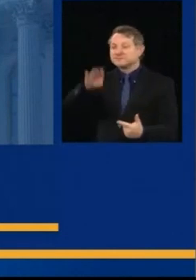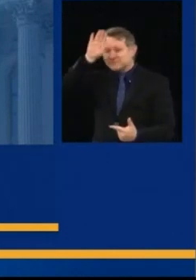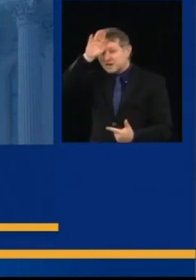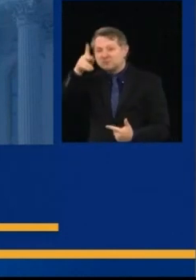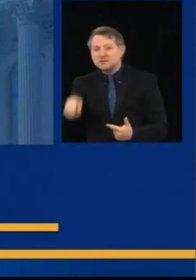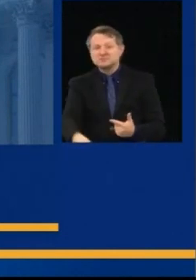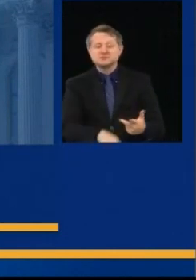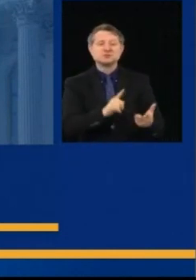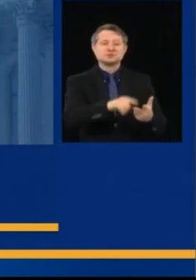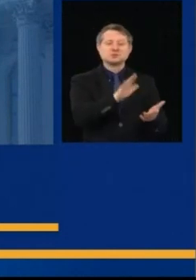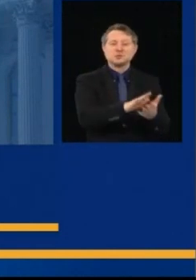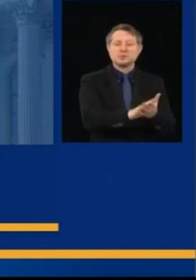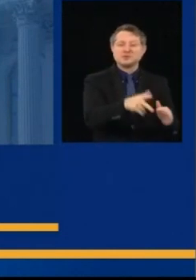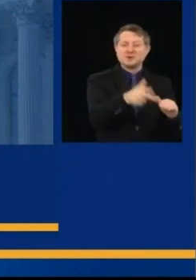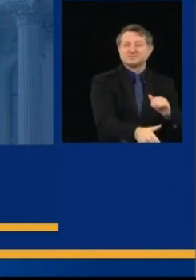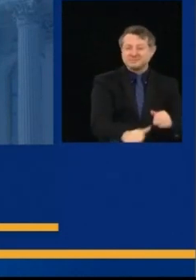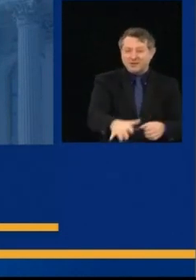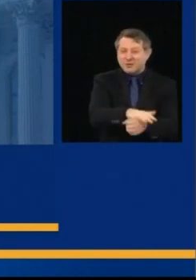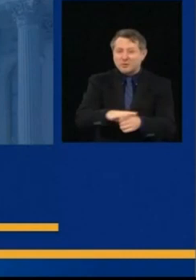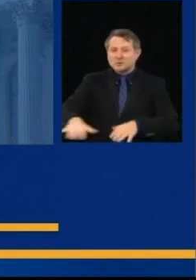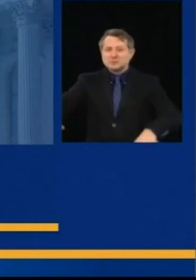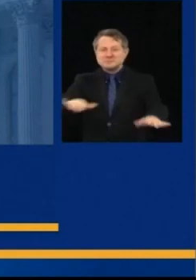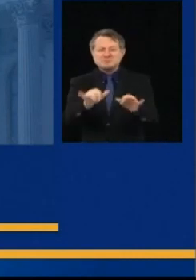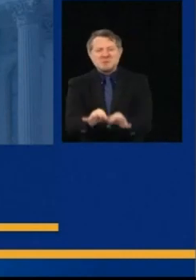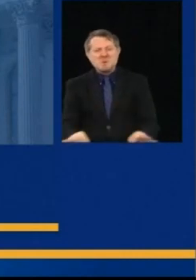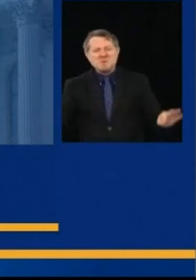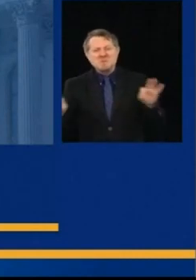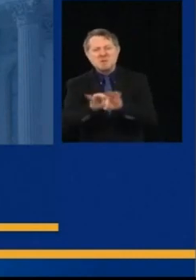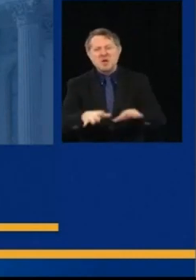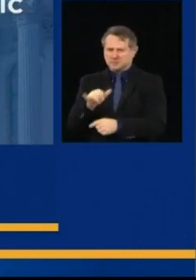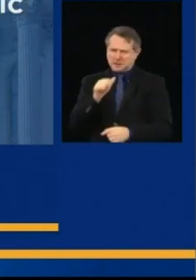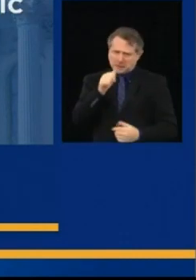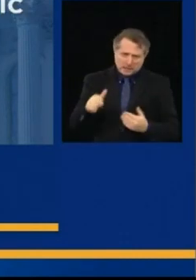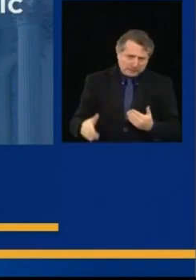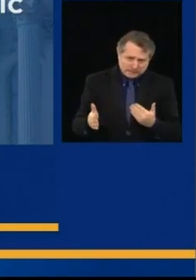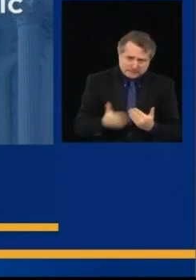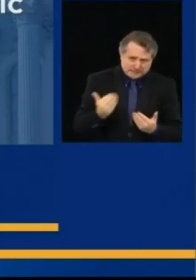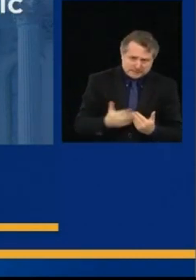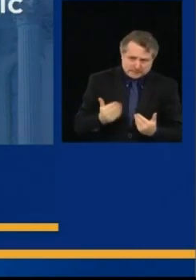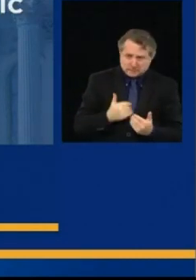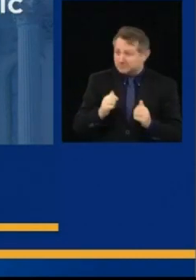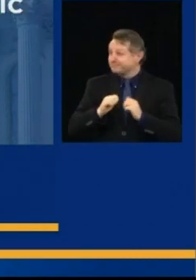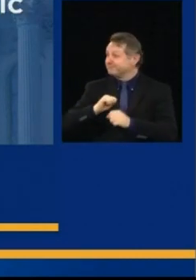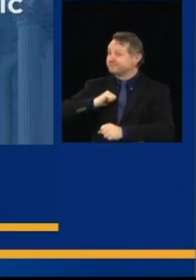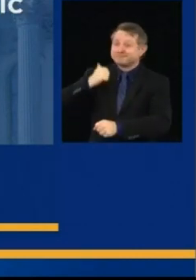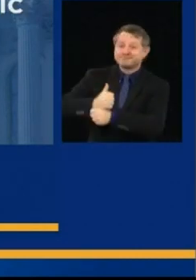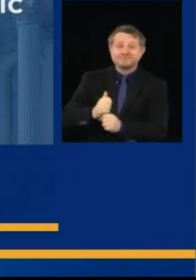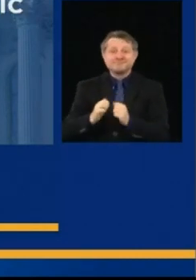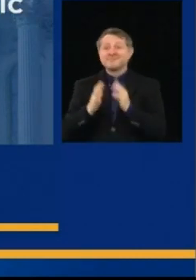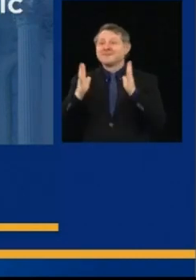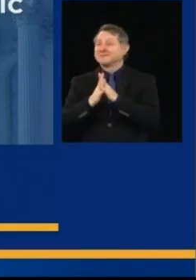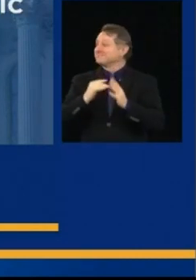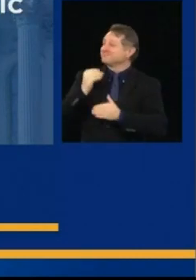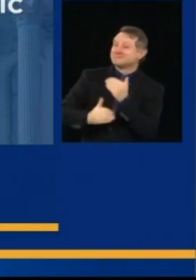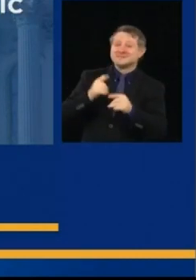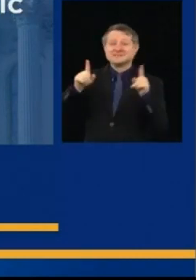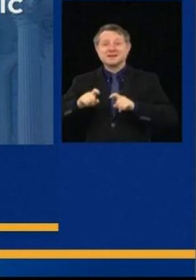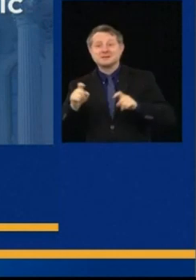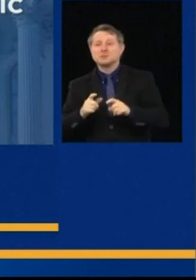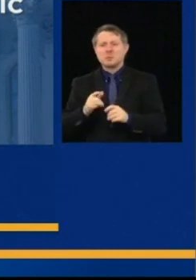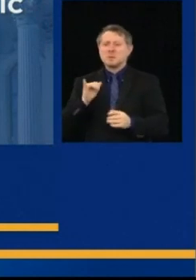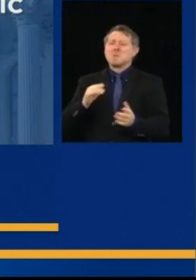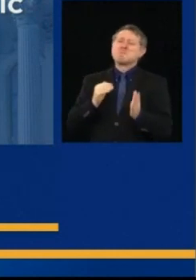we need to fight this virus, and the very people who we all call, this will be millions of tests in New